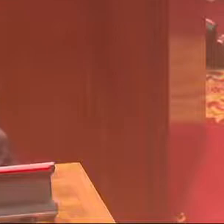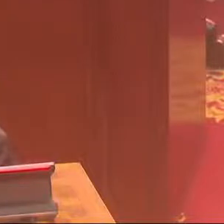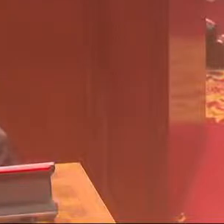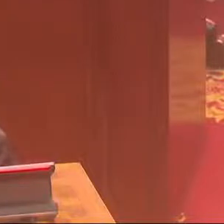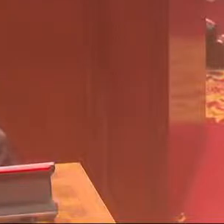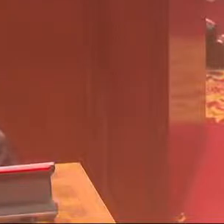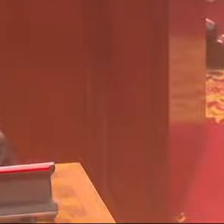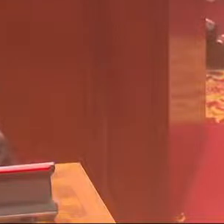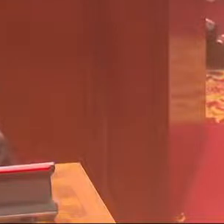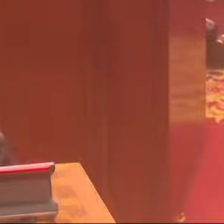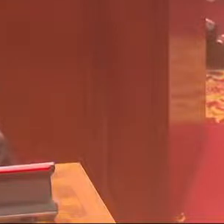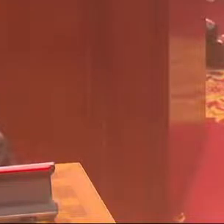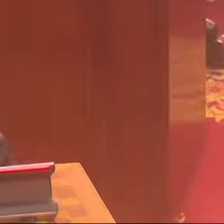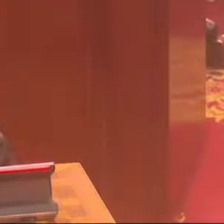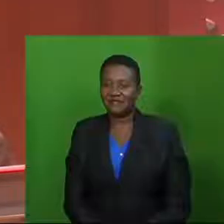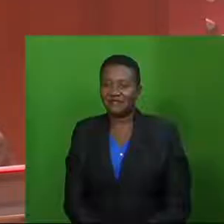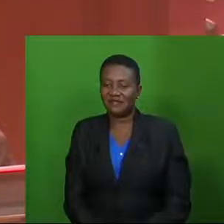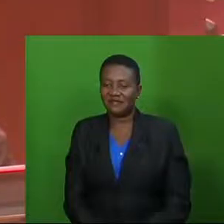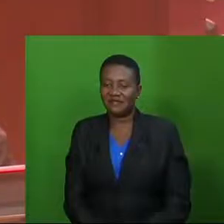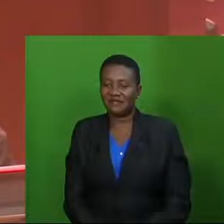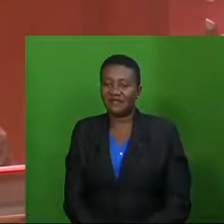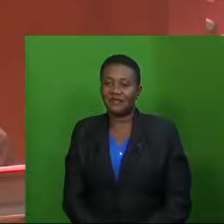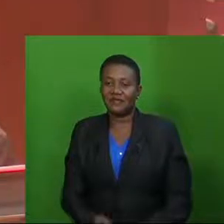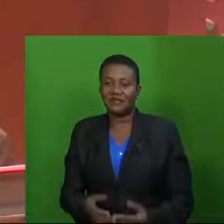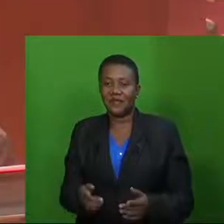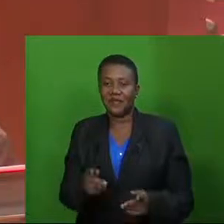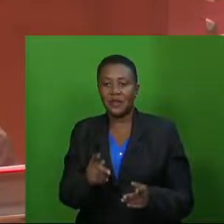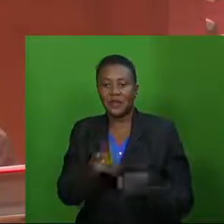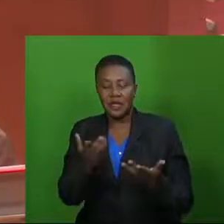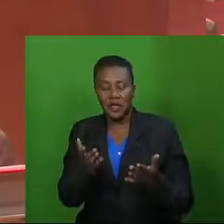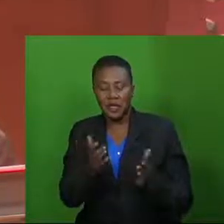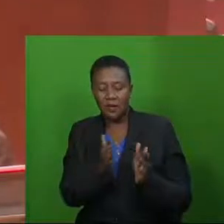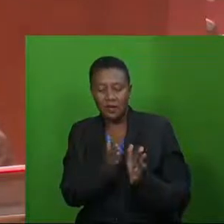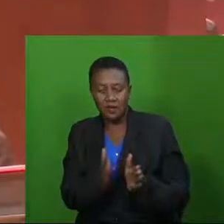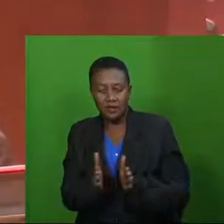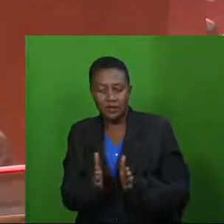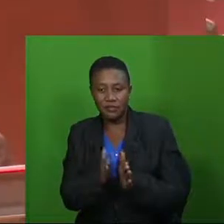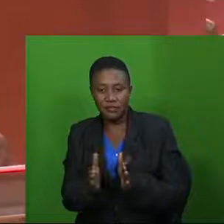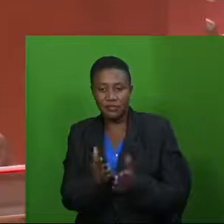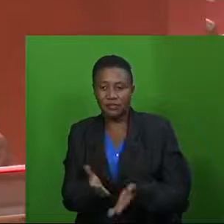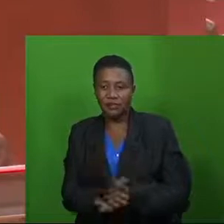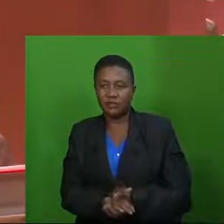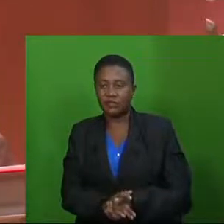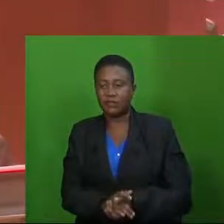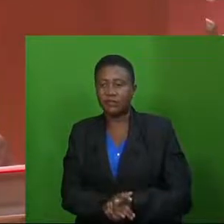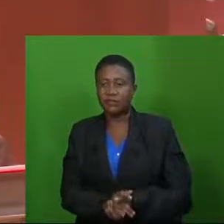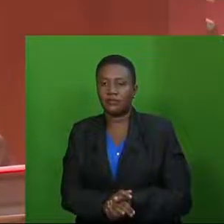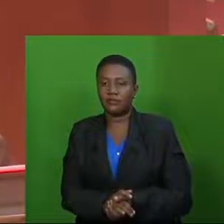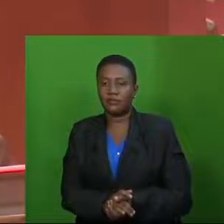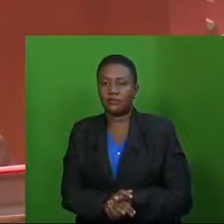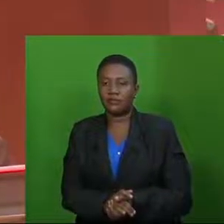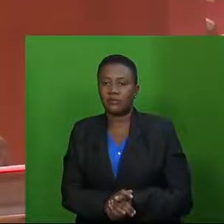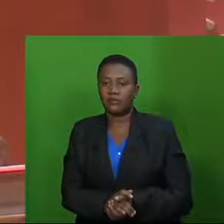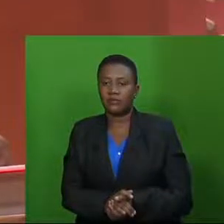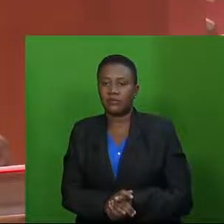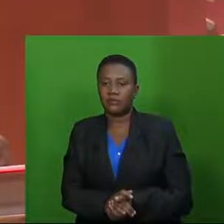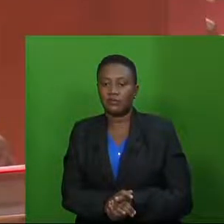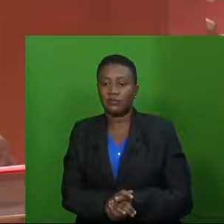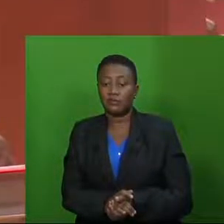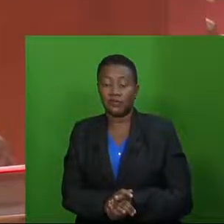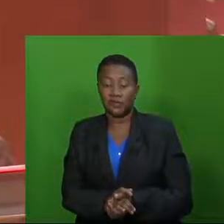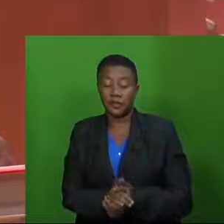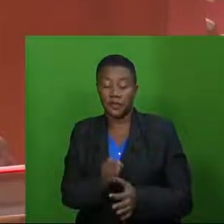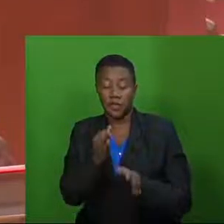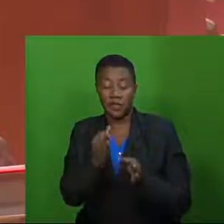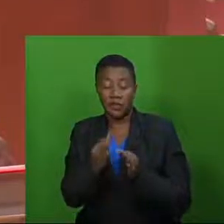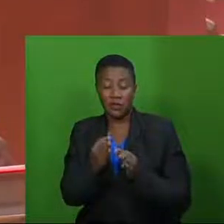perhaps we'll program them in good time so that even